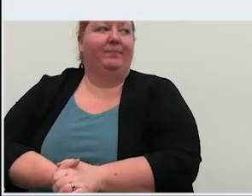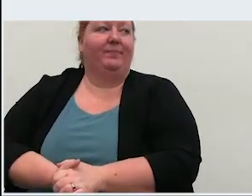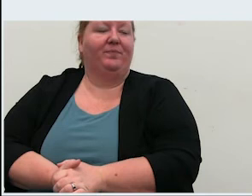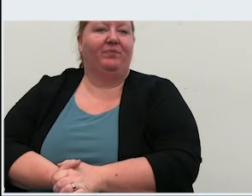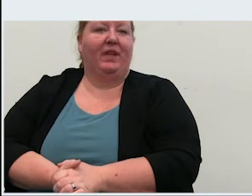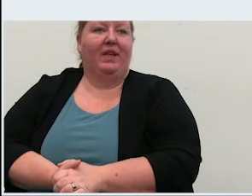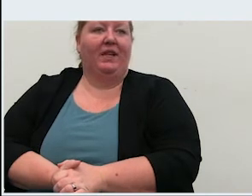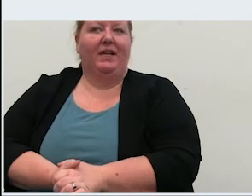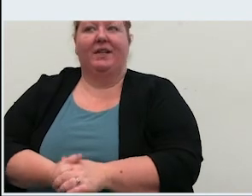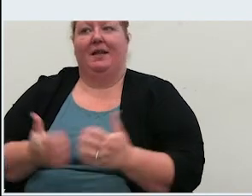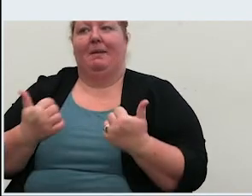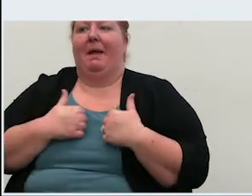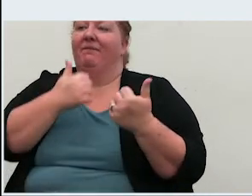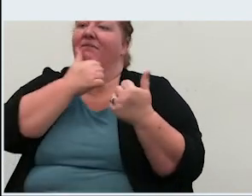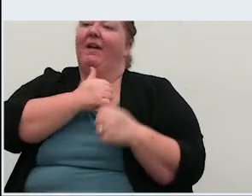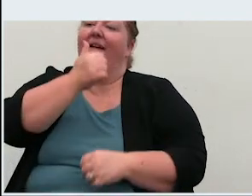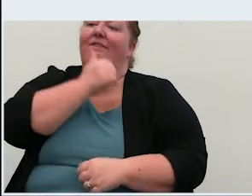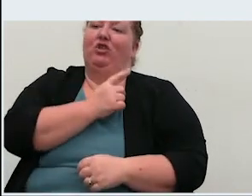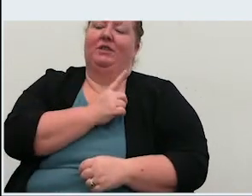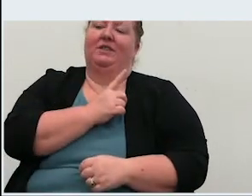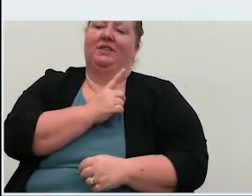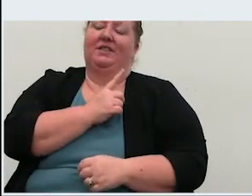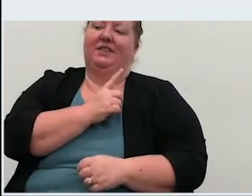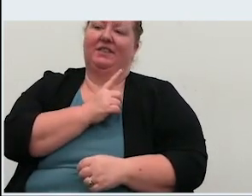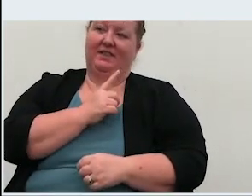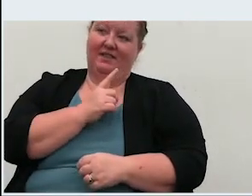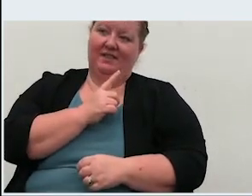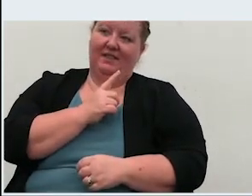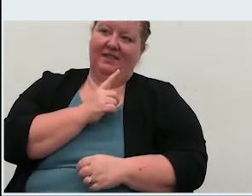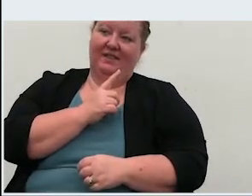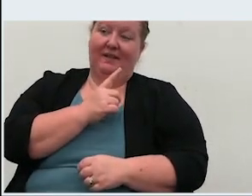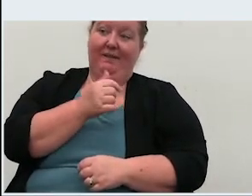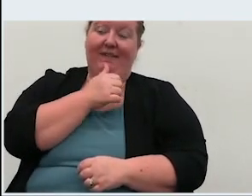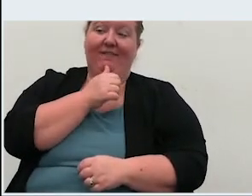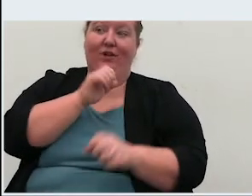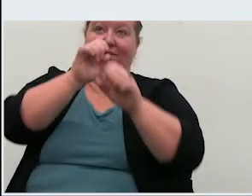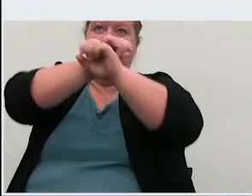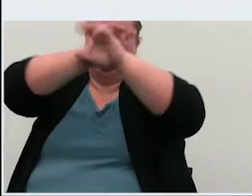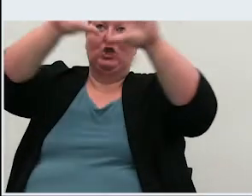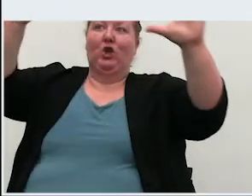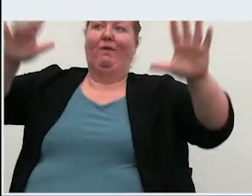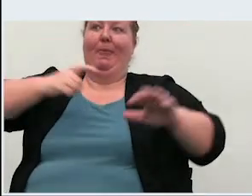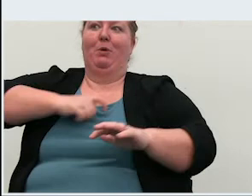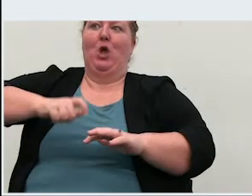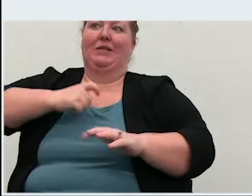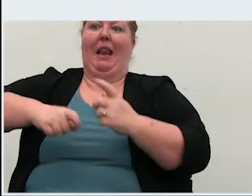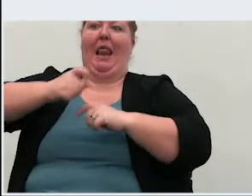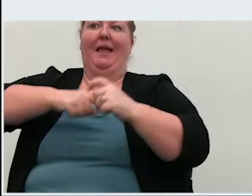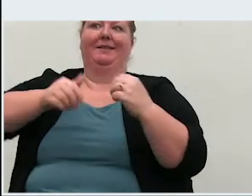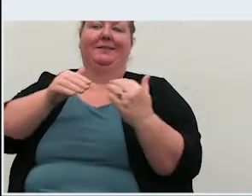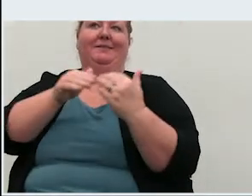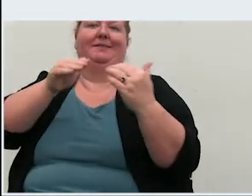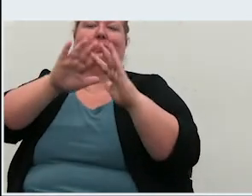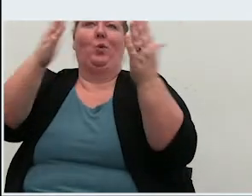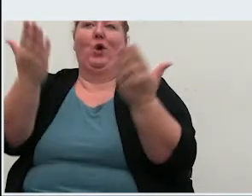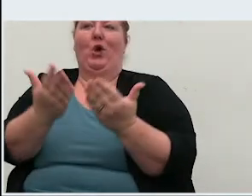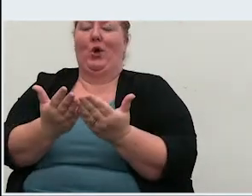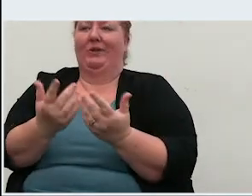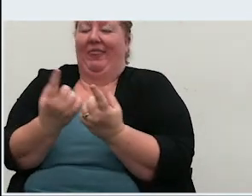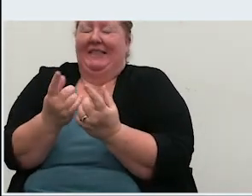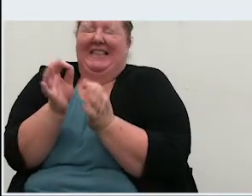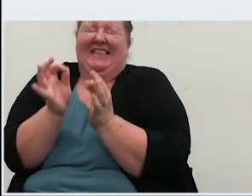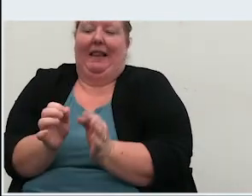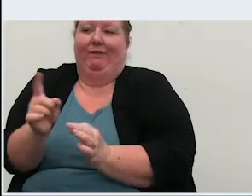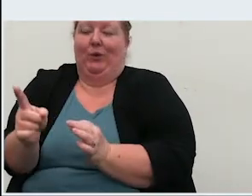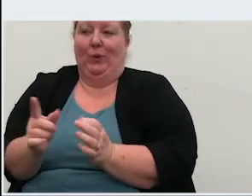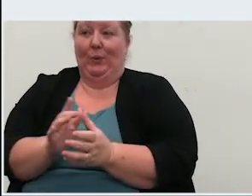This is my favourite one actually, because this is the vision of the personalised world where everything is exactly for view.